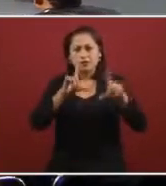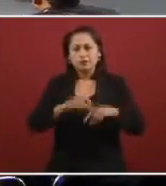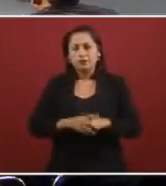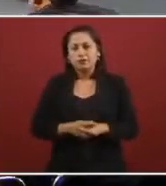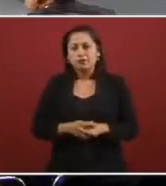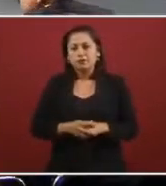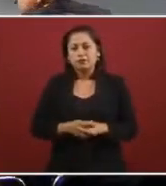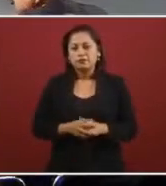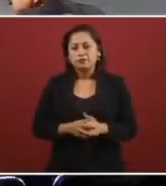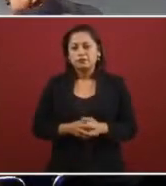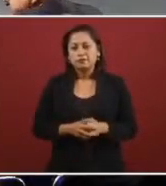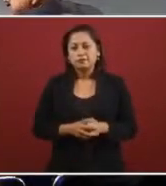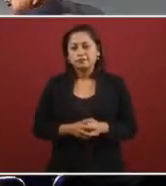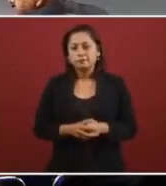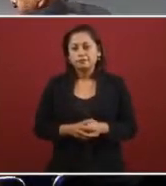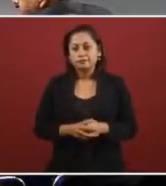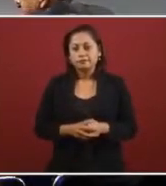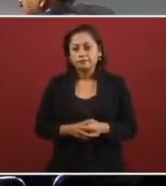so